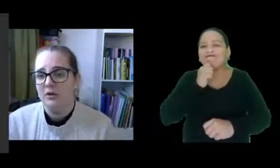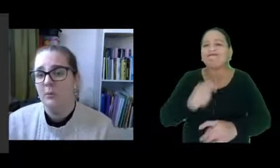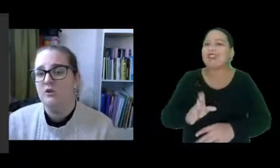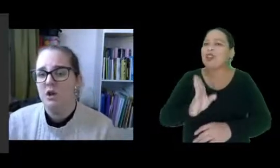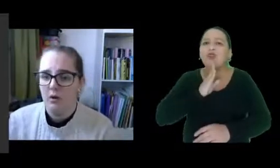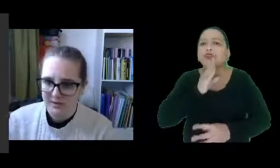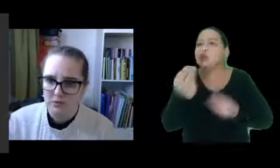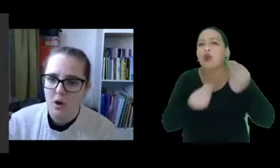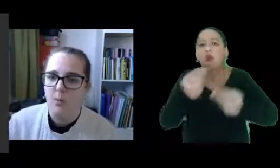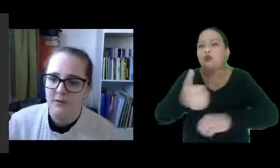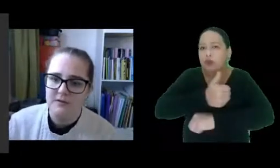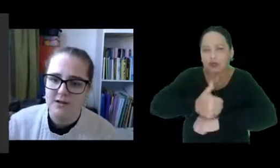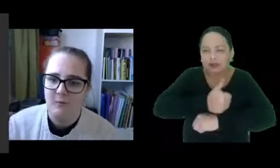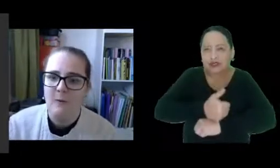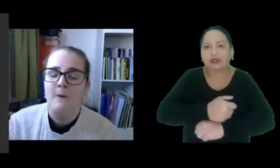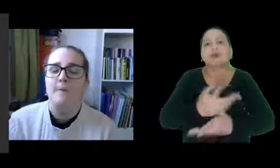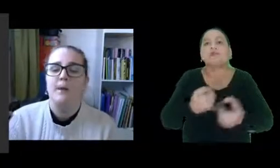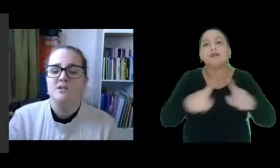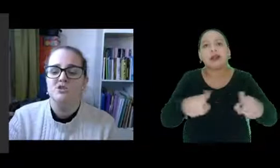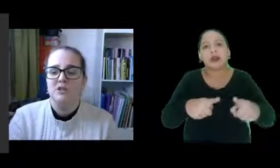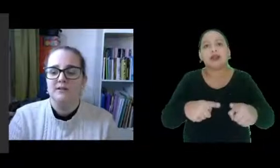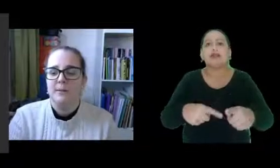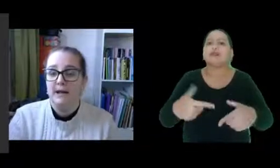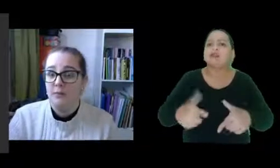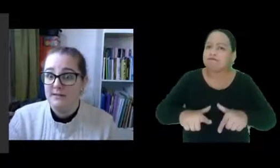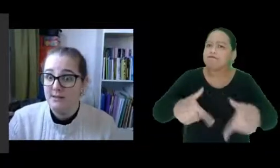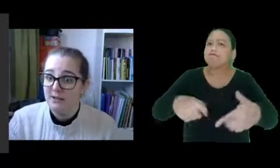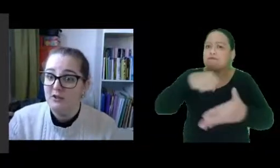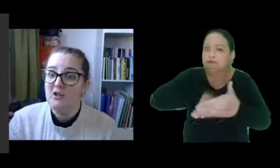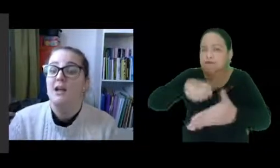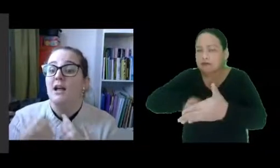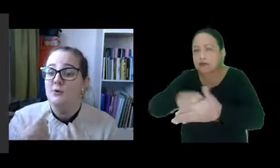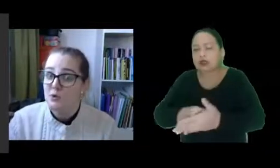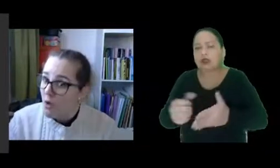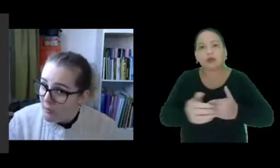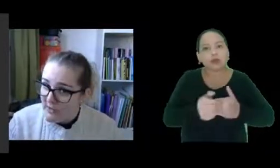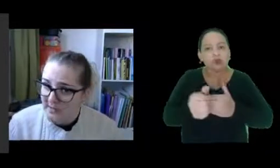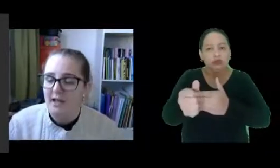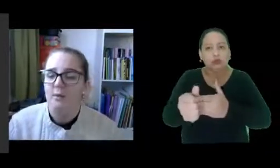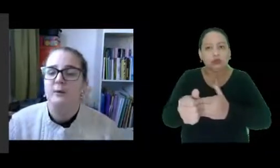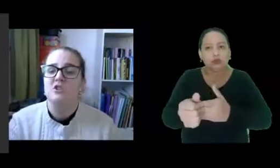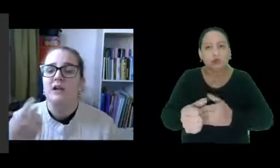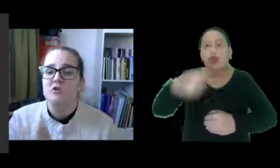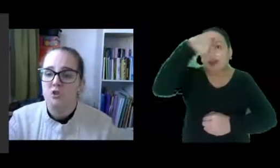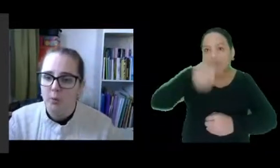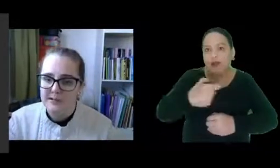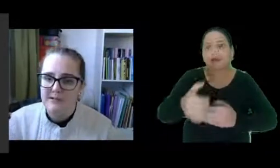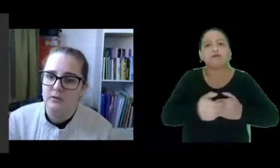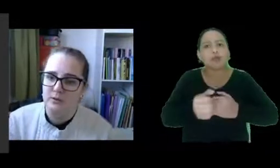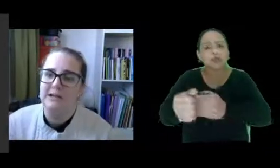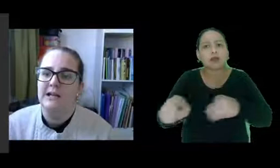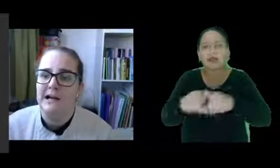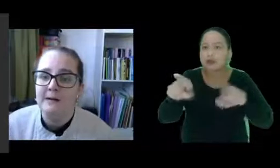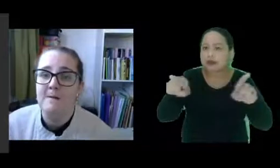fully recognized as a profession, but we have been working hard. I am an interpreter guide. I am